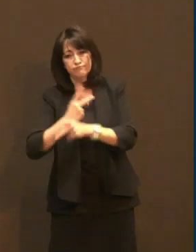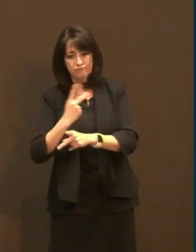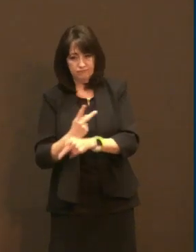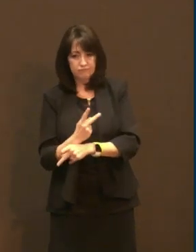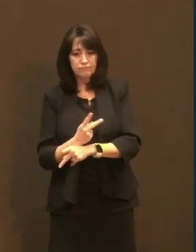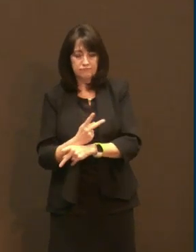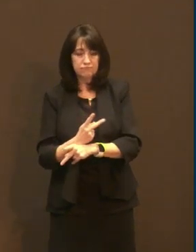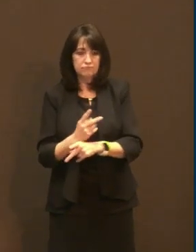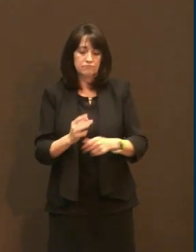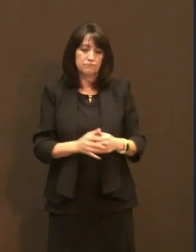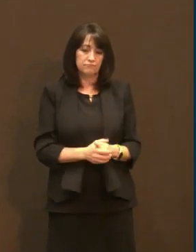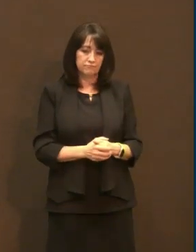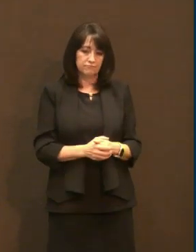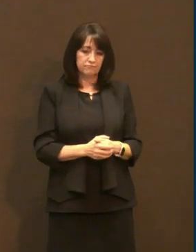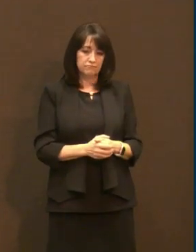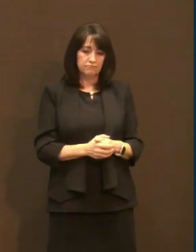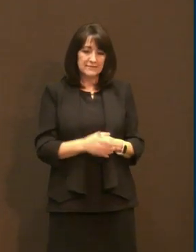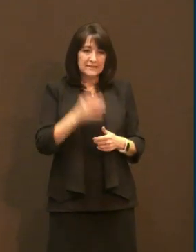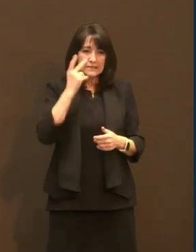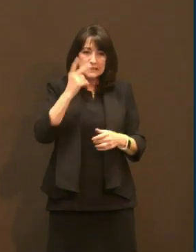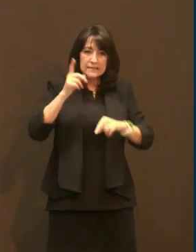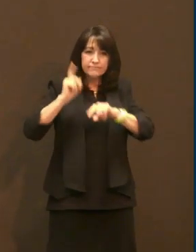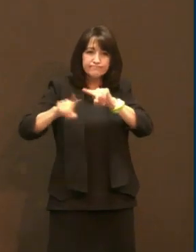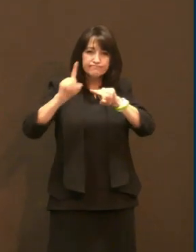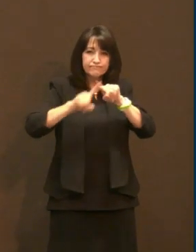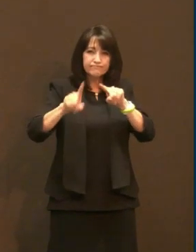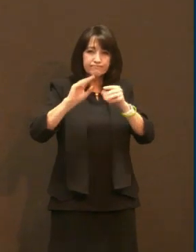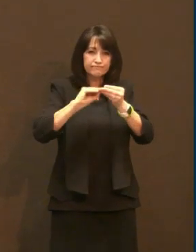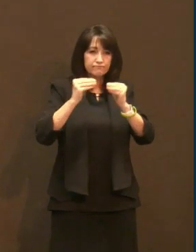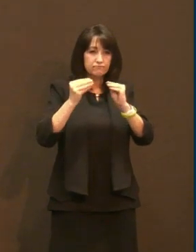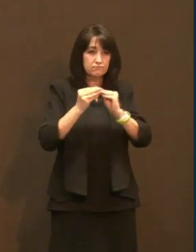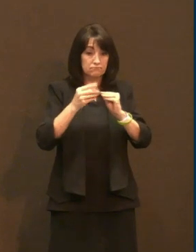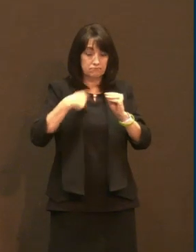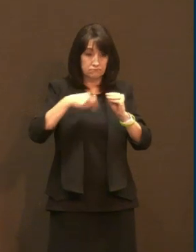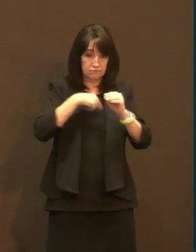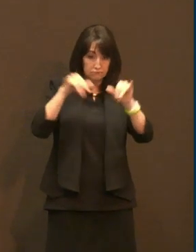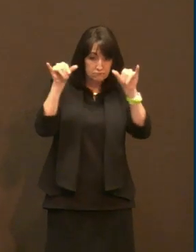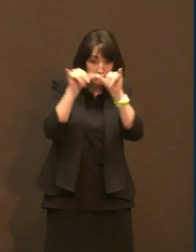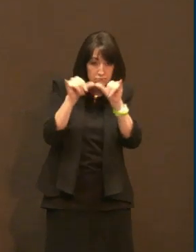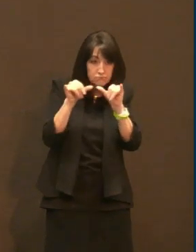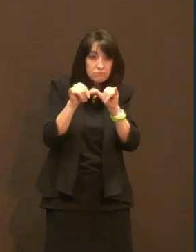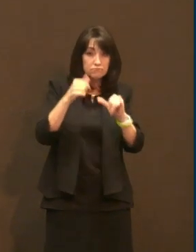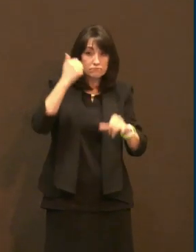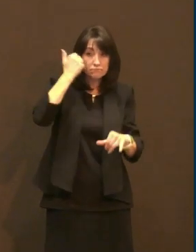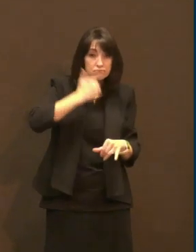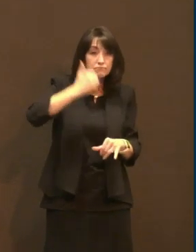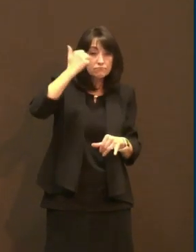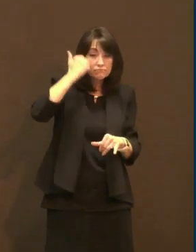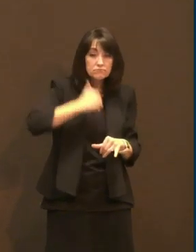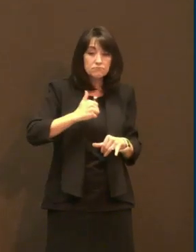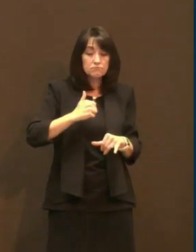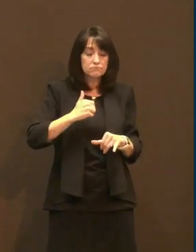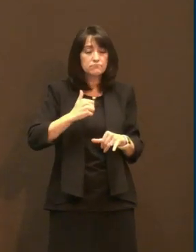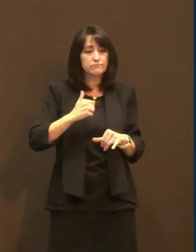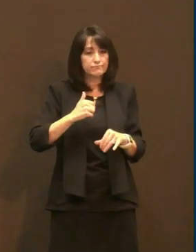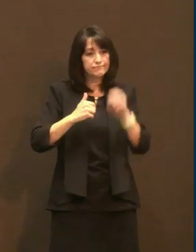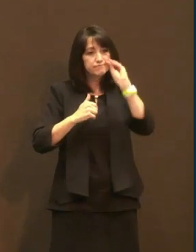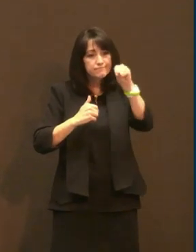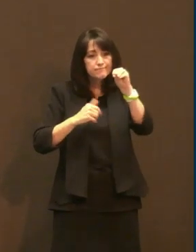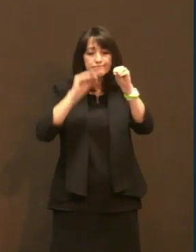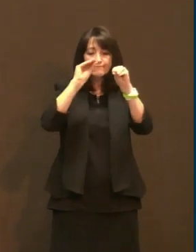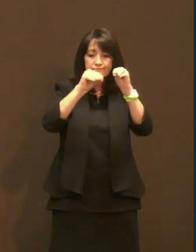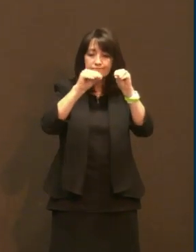average, it would be much more uneven if you did it day to day. You can see the little blip up there around